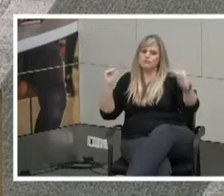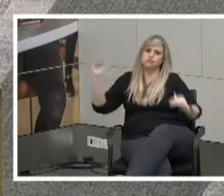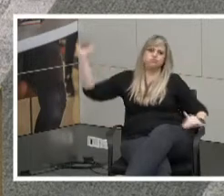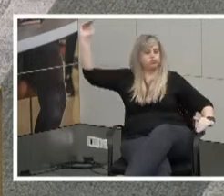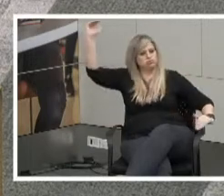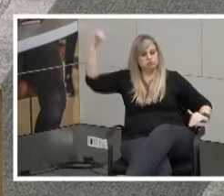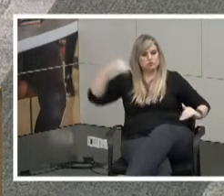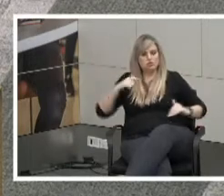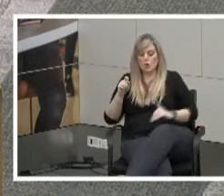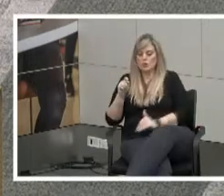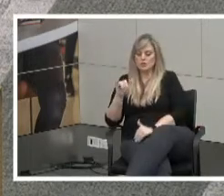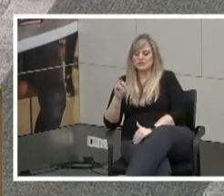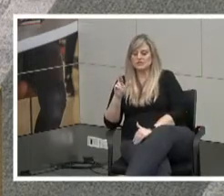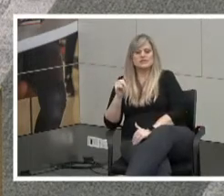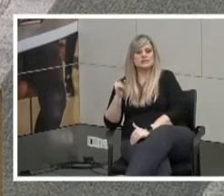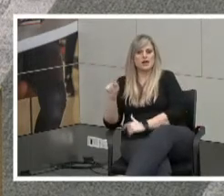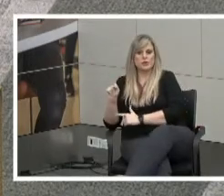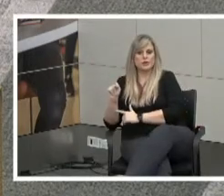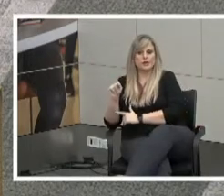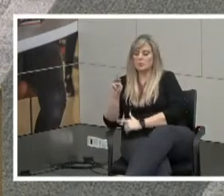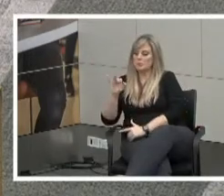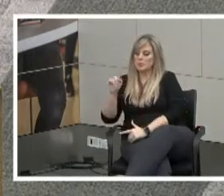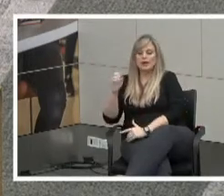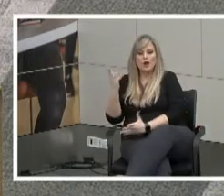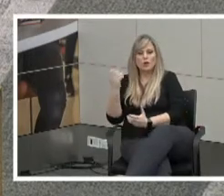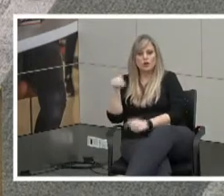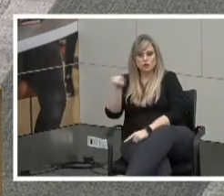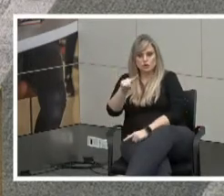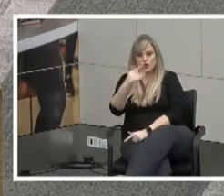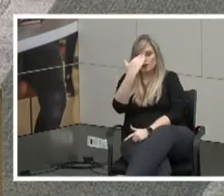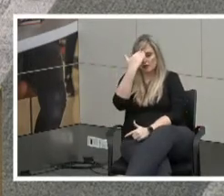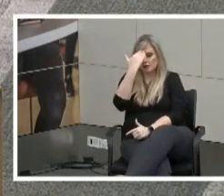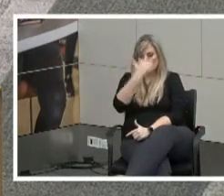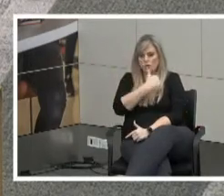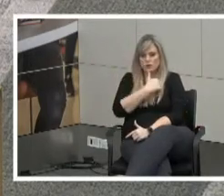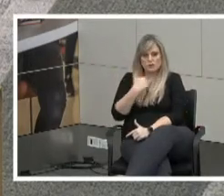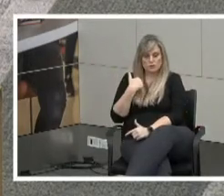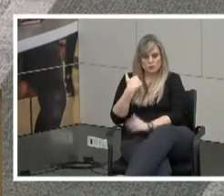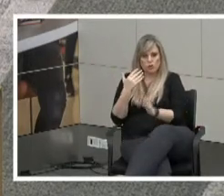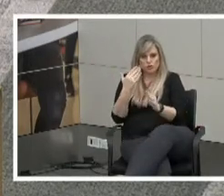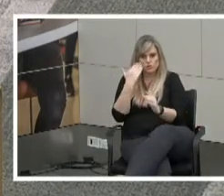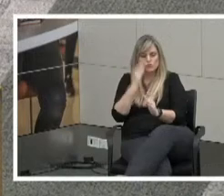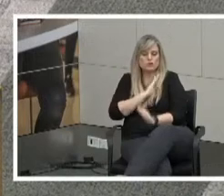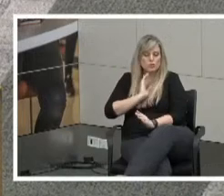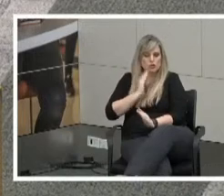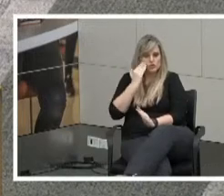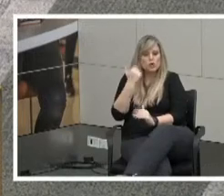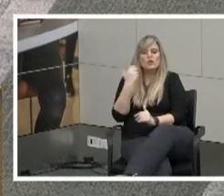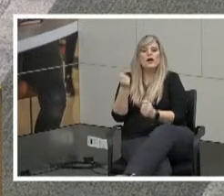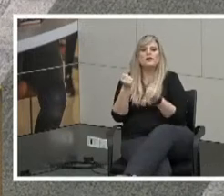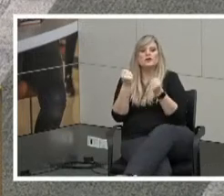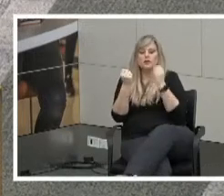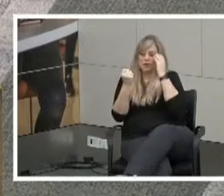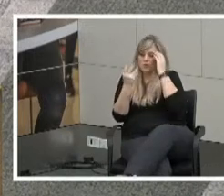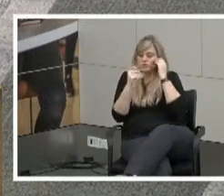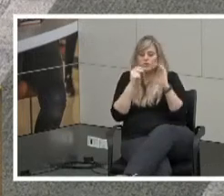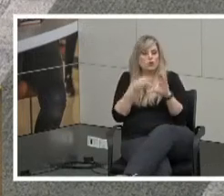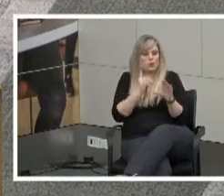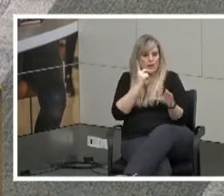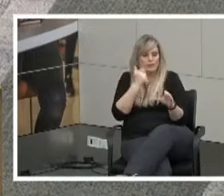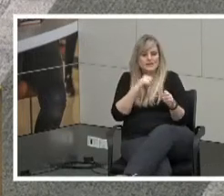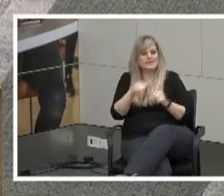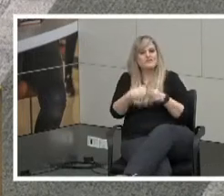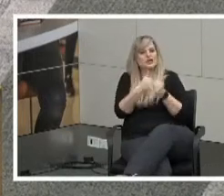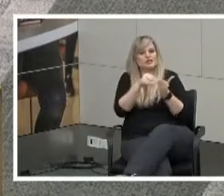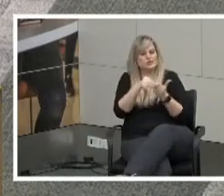Tyrant Mike I want you and your board to know that most teachers do not leave a school or District because of challenging students in